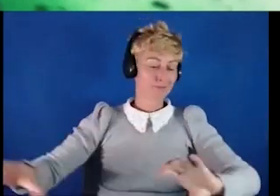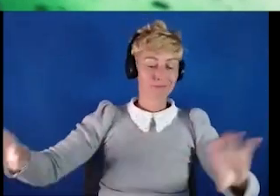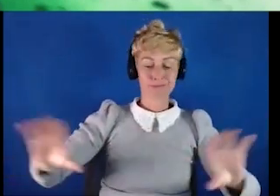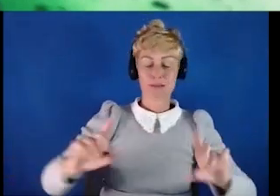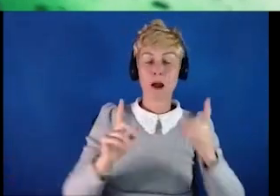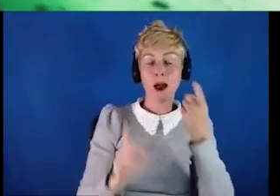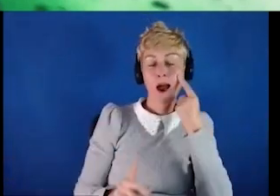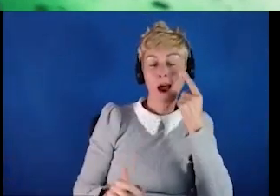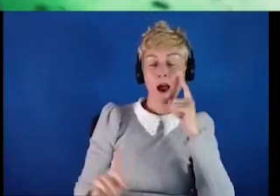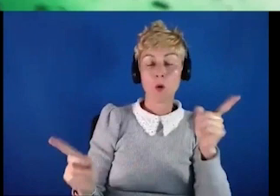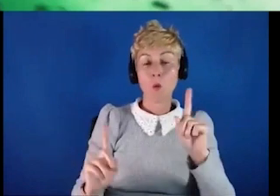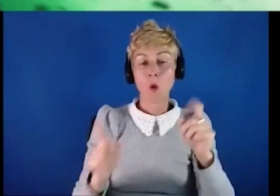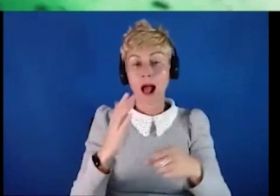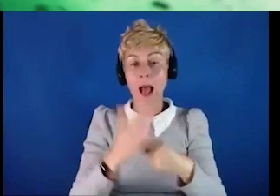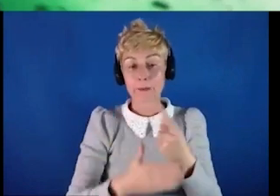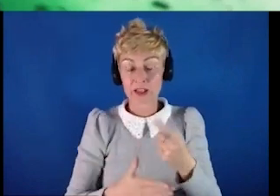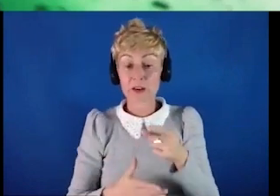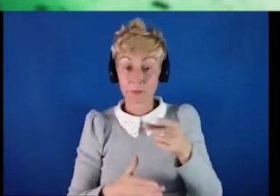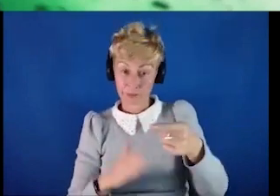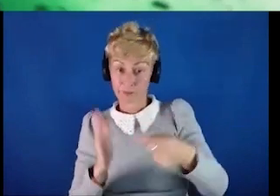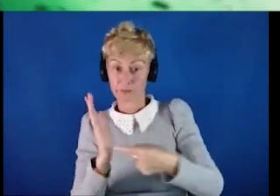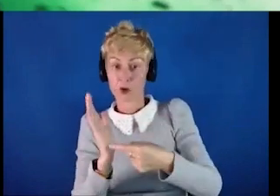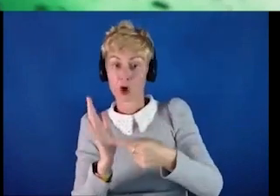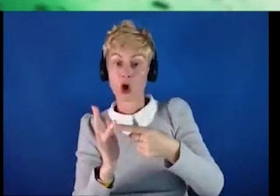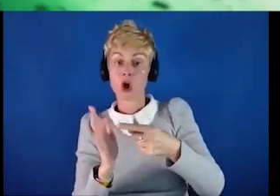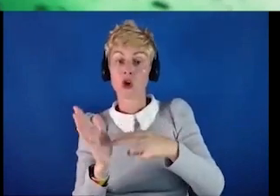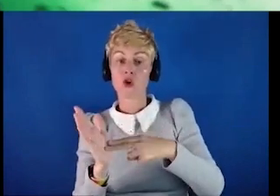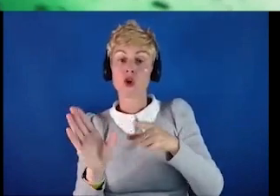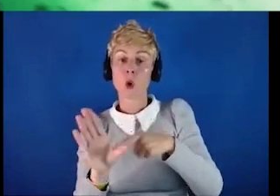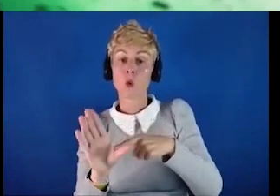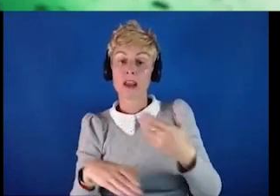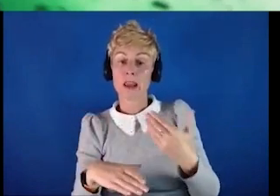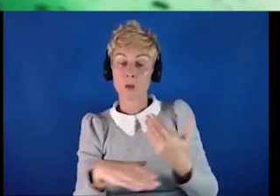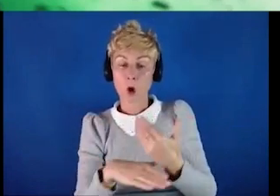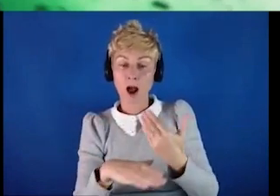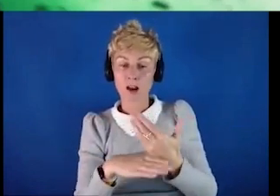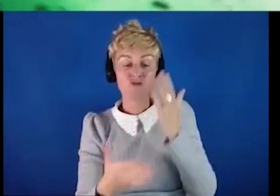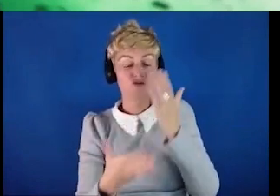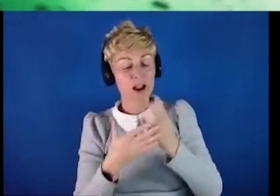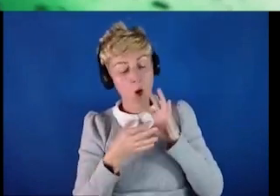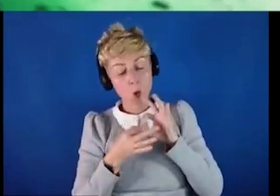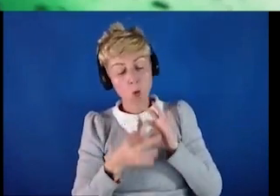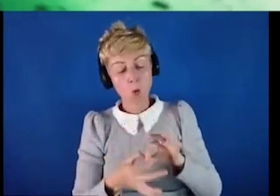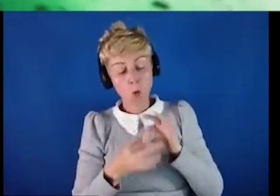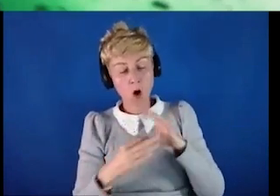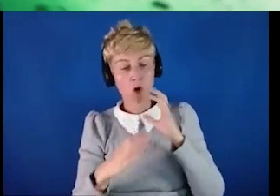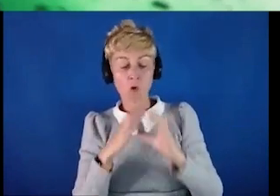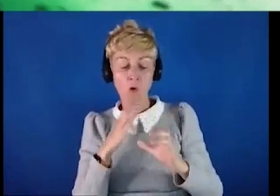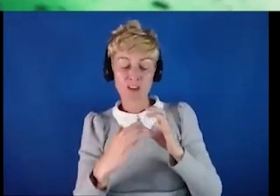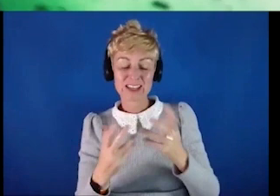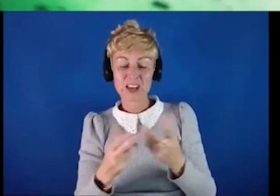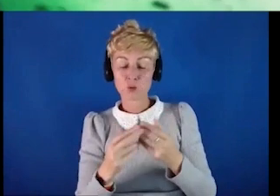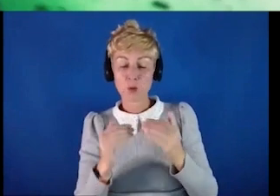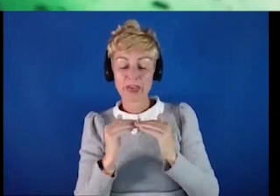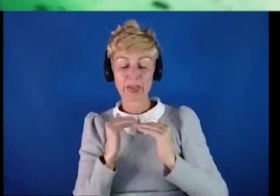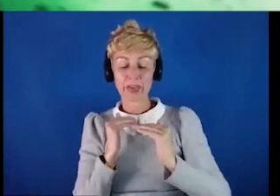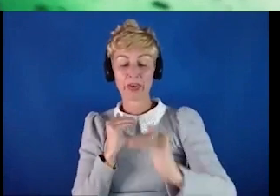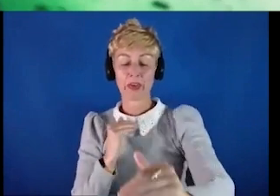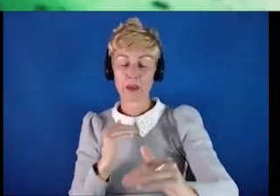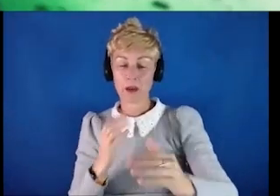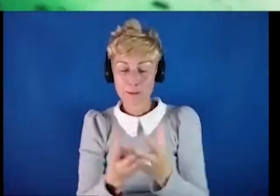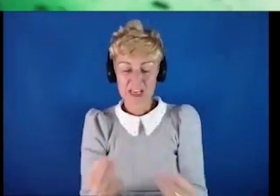So the main thing about Tony's work, I think, is this engagement with the material, this conversation with the material that also